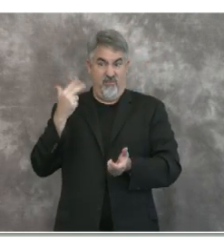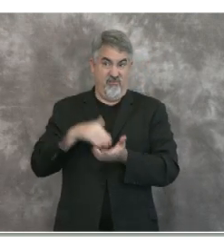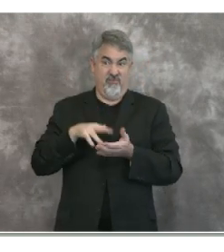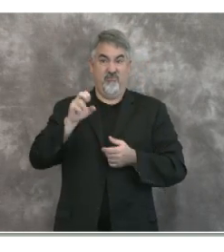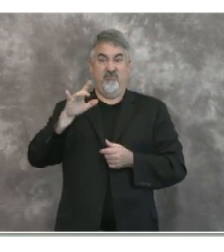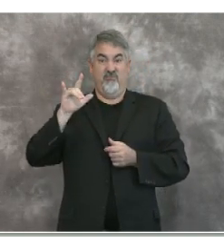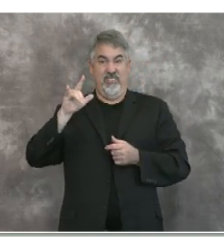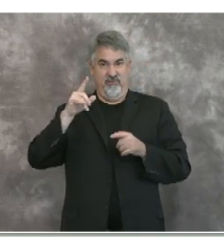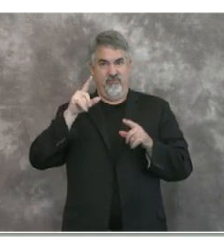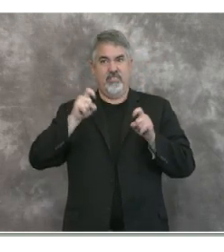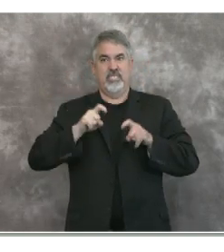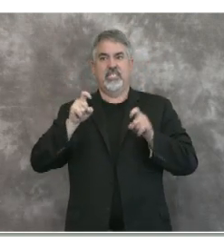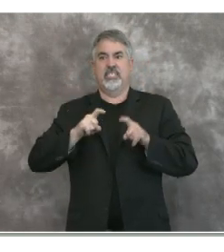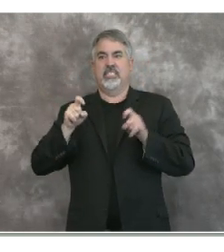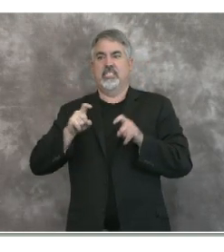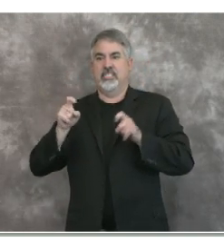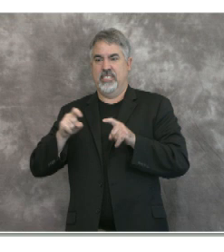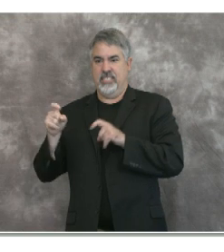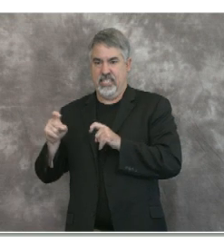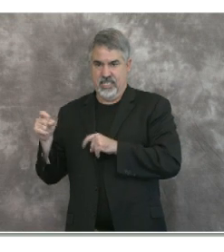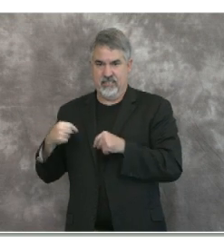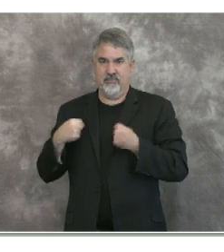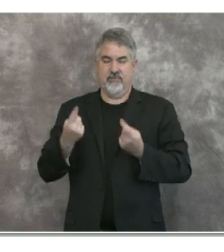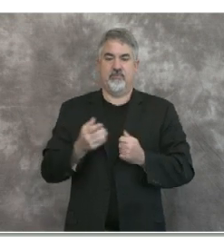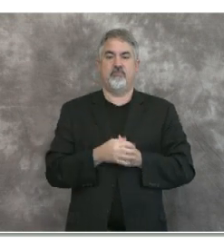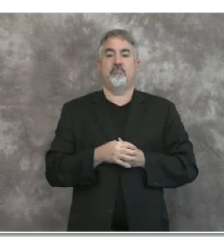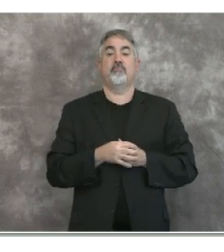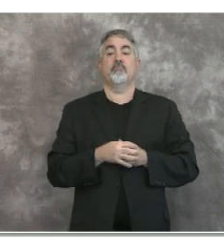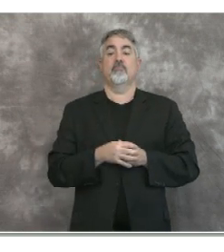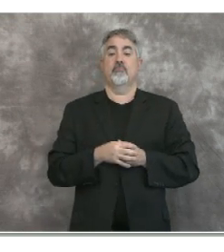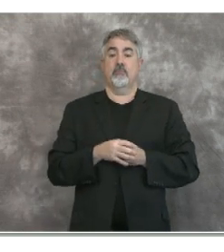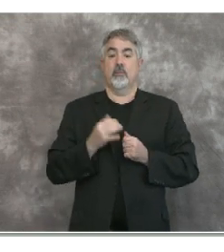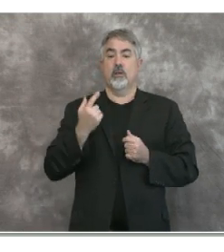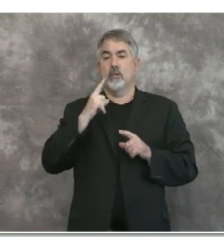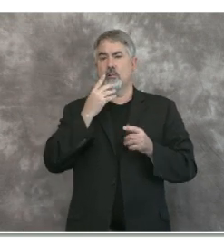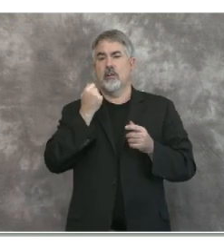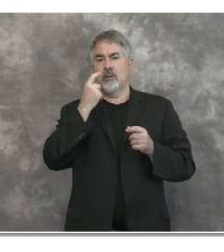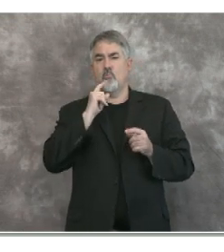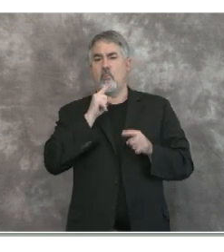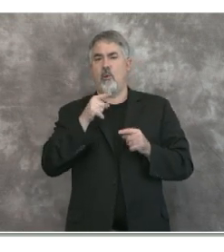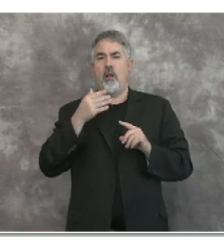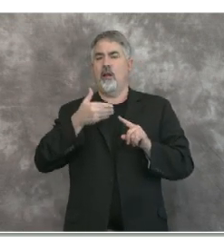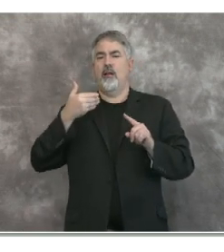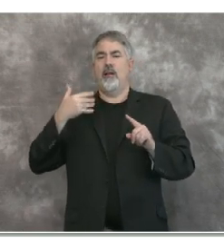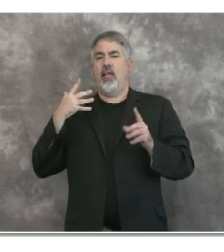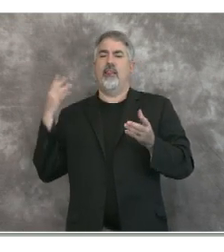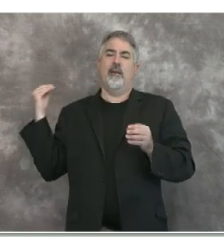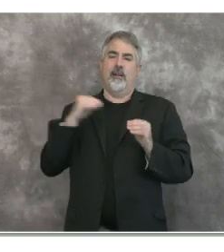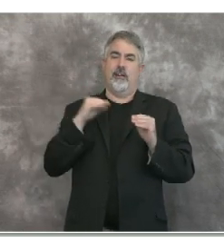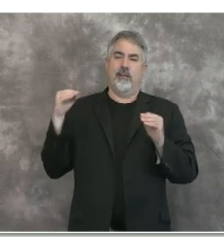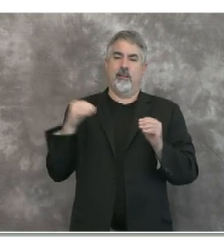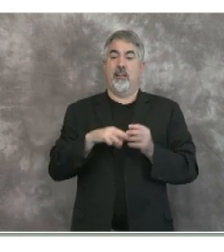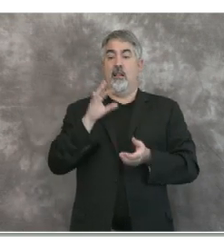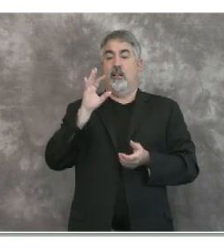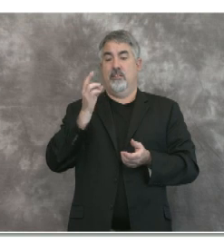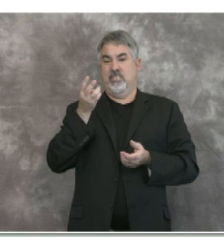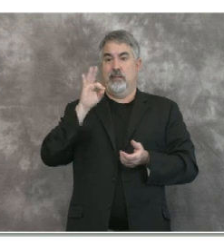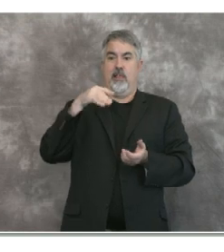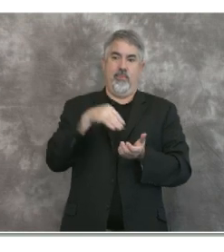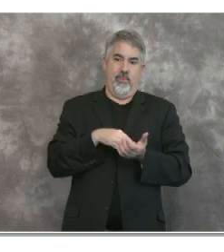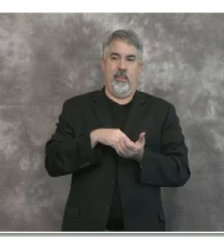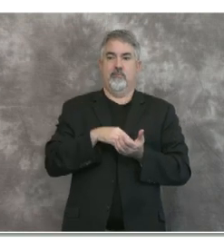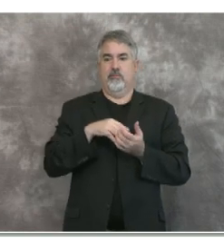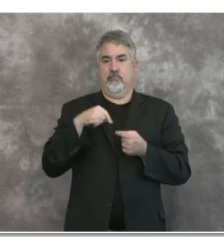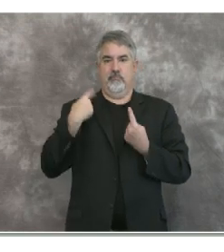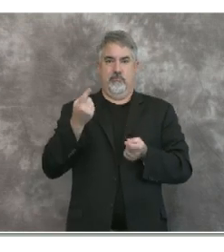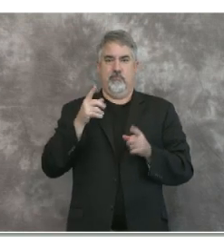3,325 tests that were done. We're reporting those today. Brings us to 69,062 total. A few more